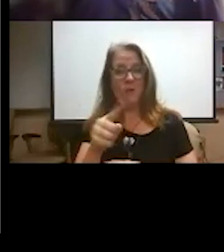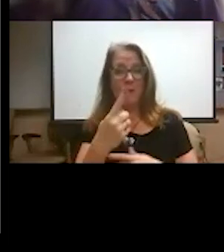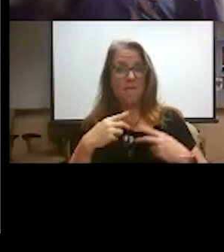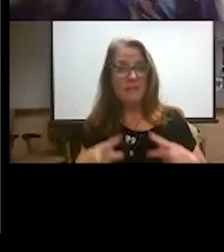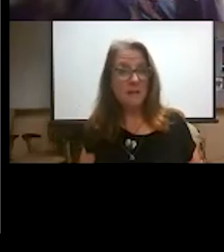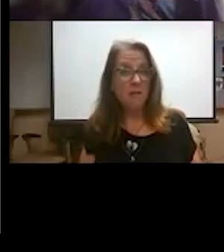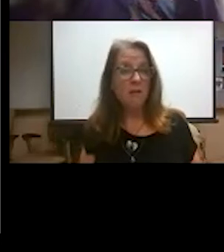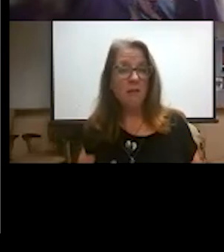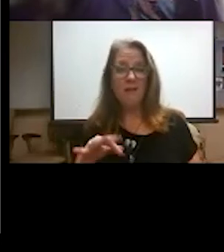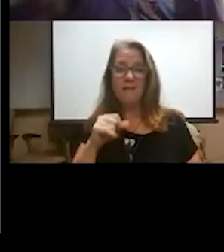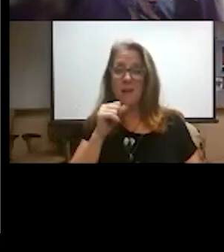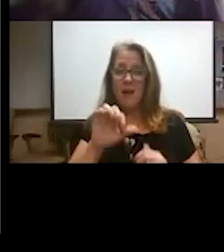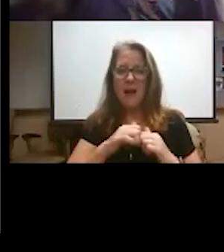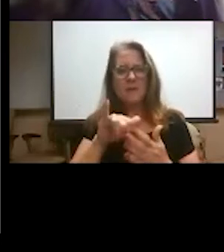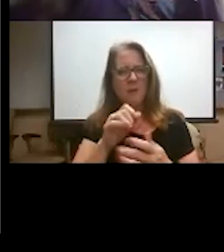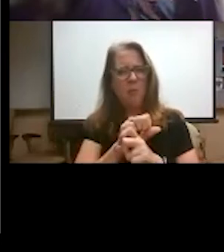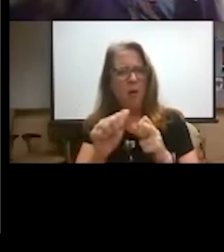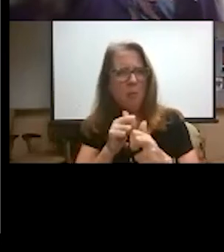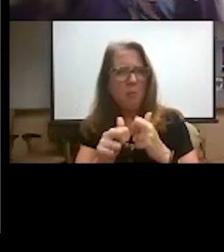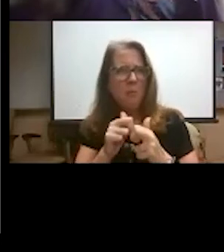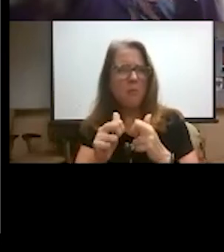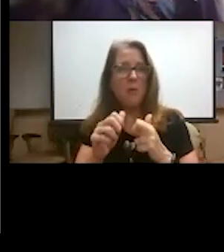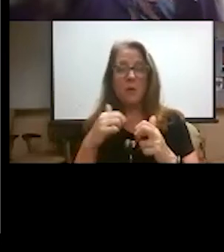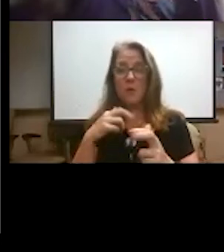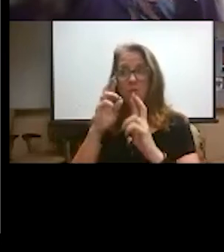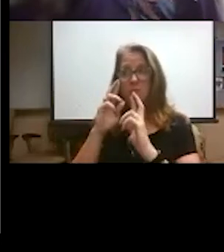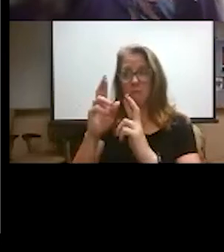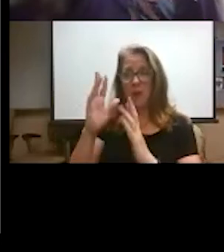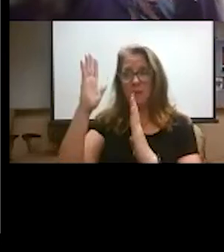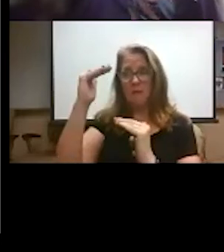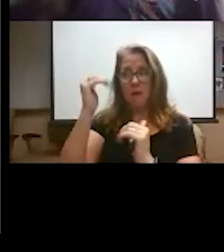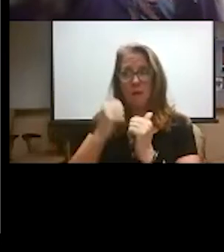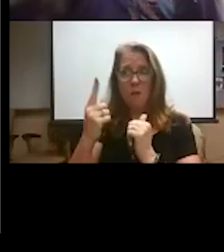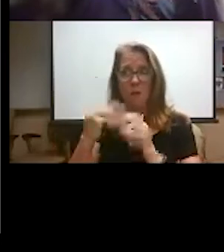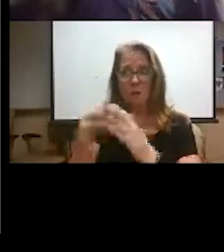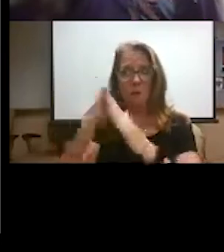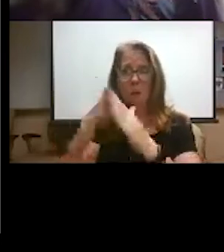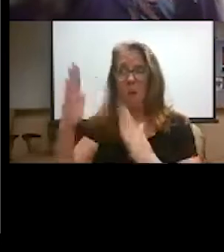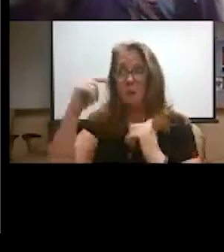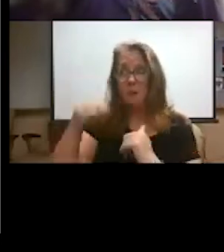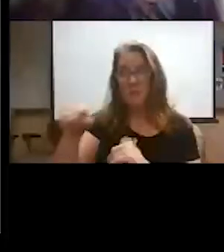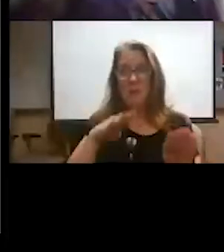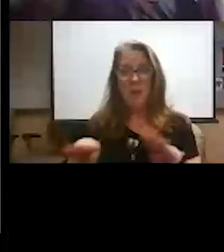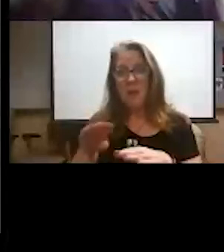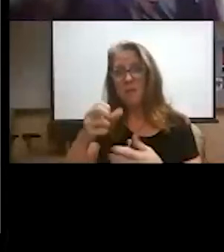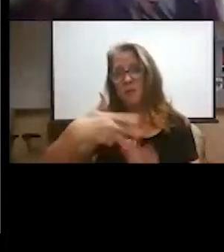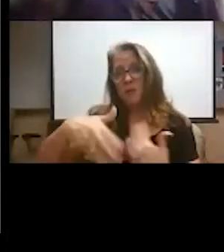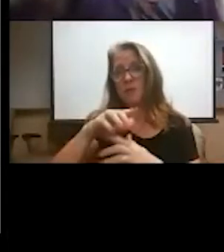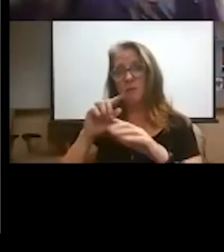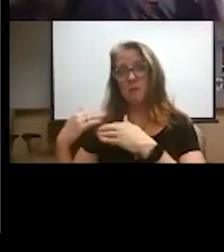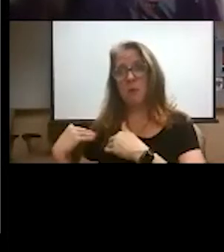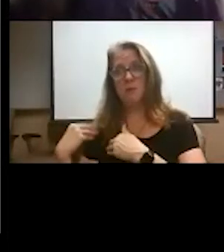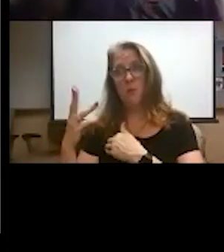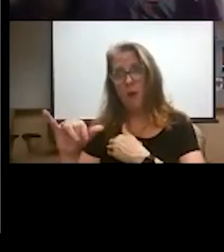problem? Do we expect everyone in the community we work with to behave in a socially responsible way, including